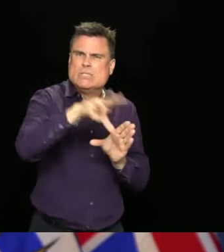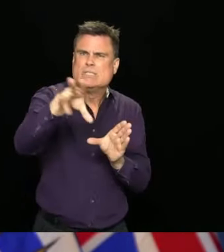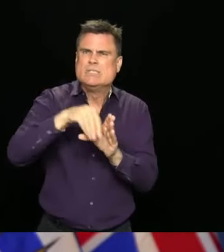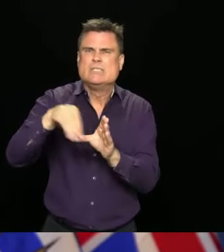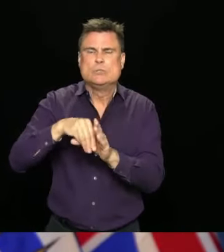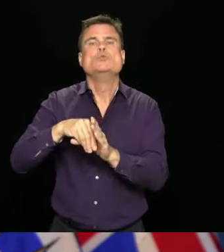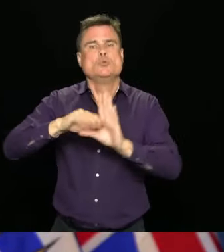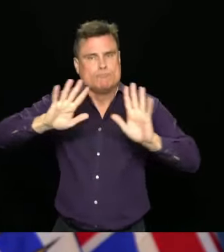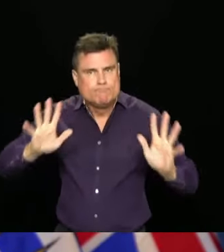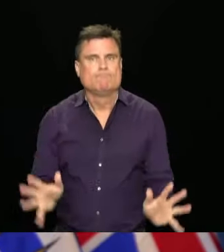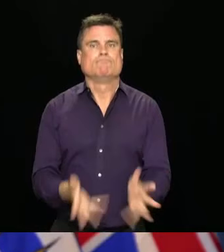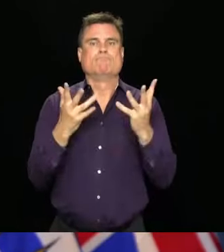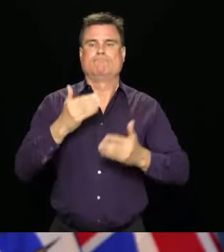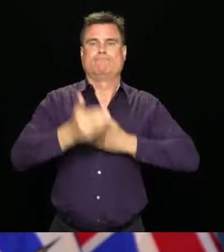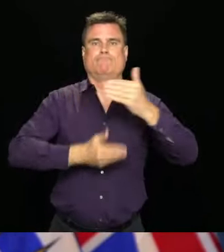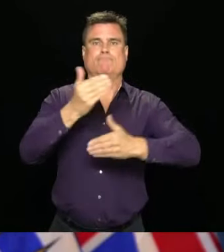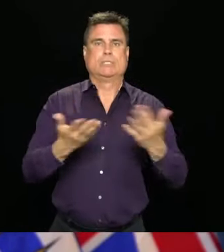the restart.